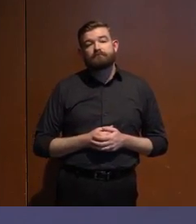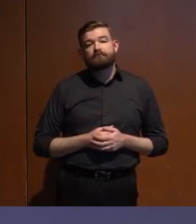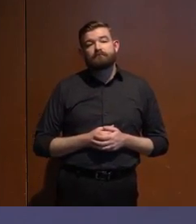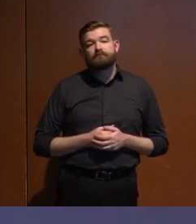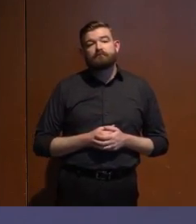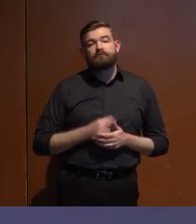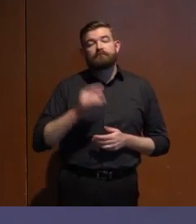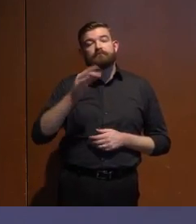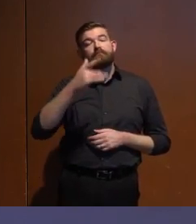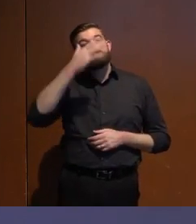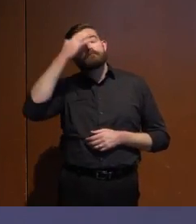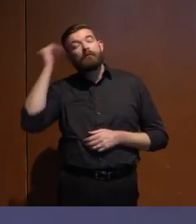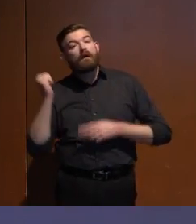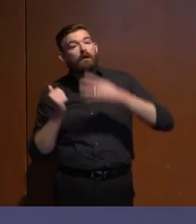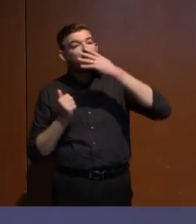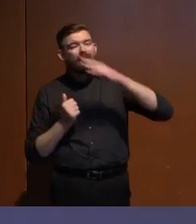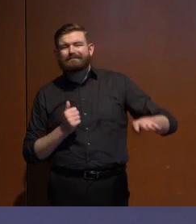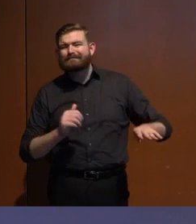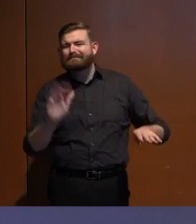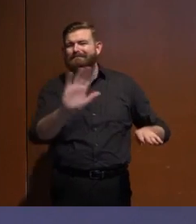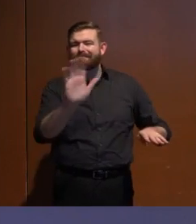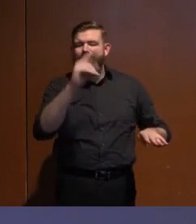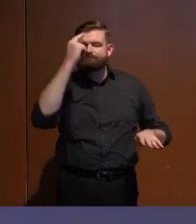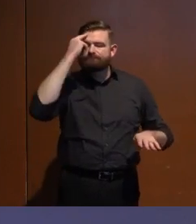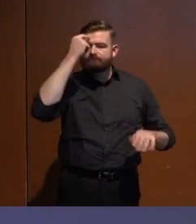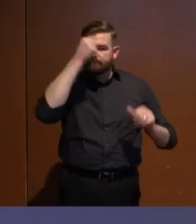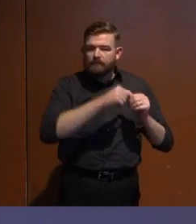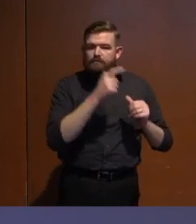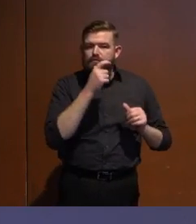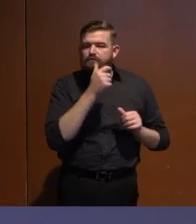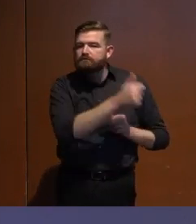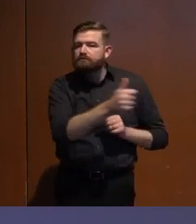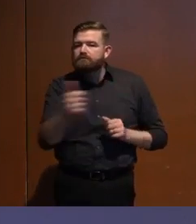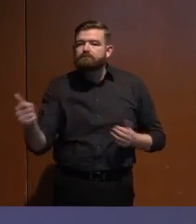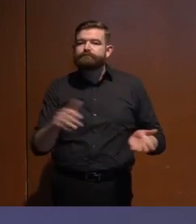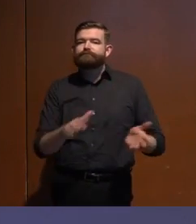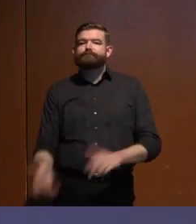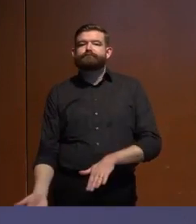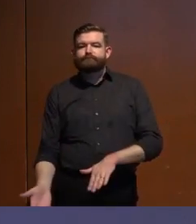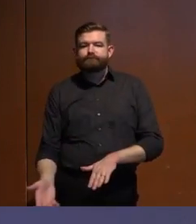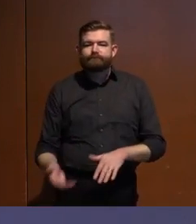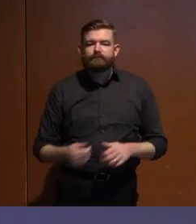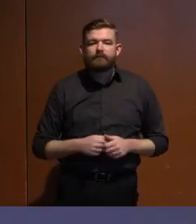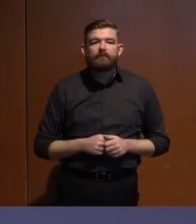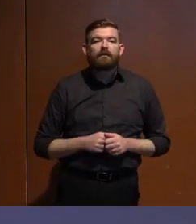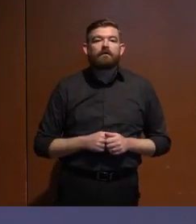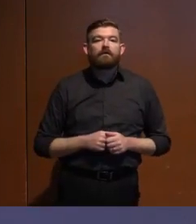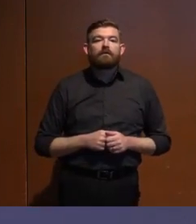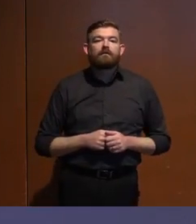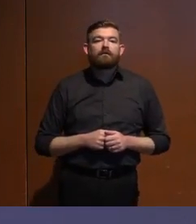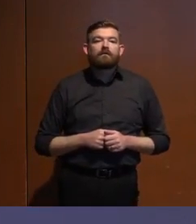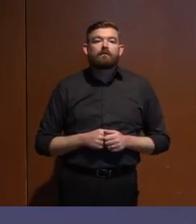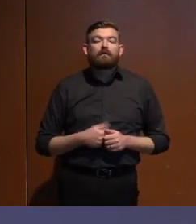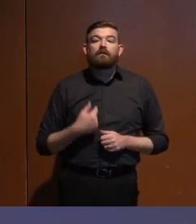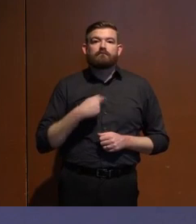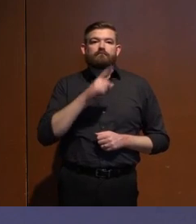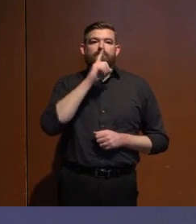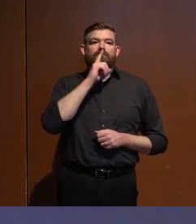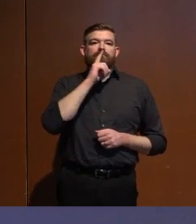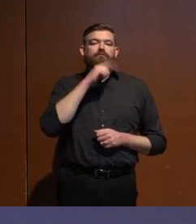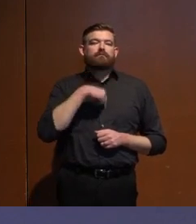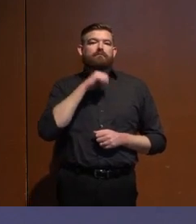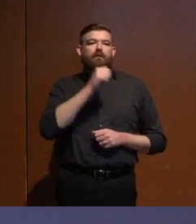it can be implied almost as a disrespect for those that you don't mention. So I don't mean any disrespect, but for those